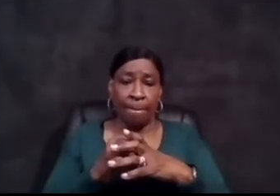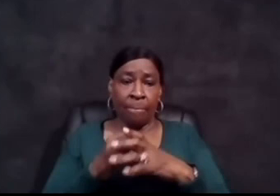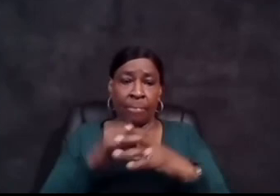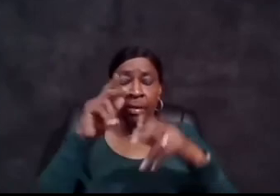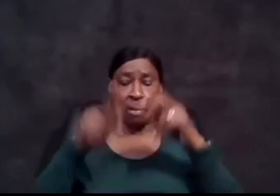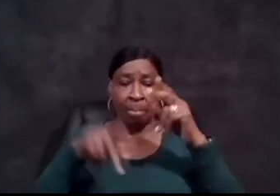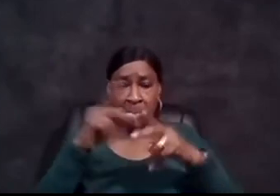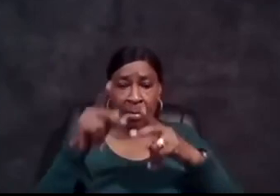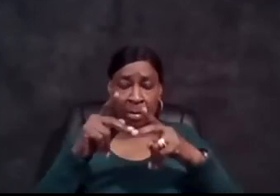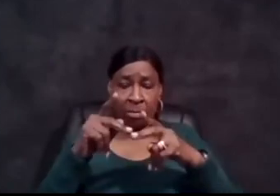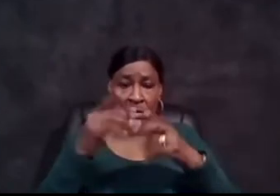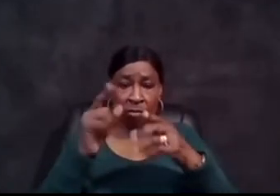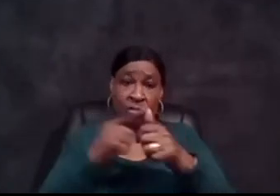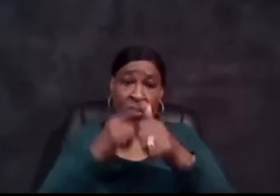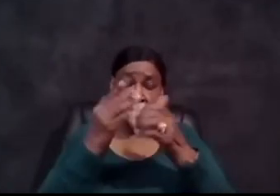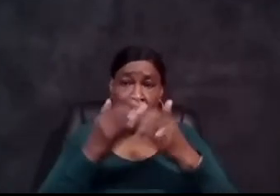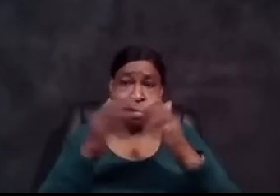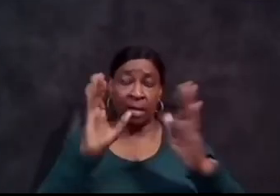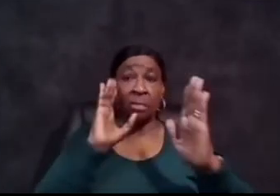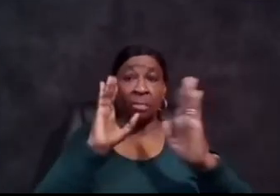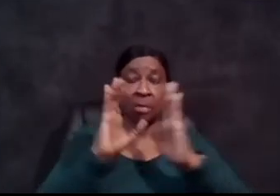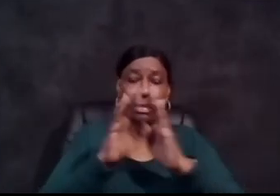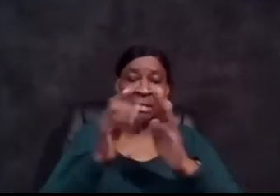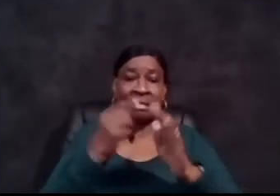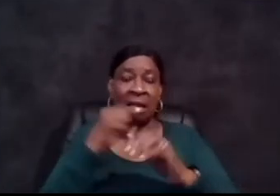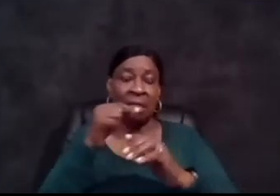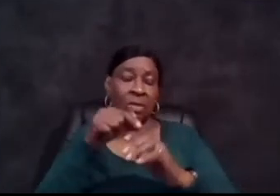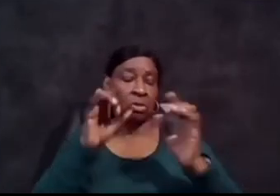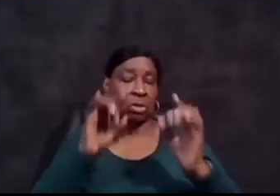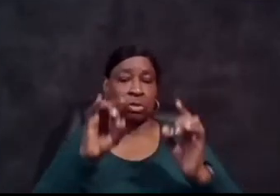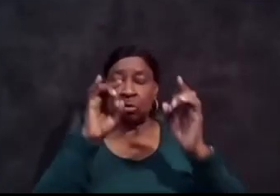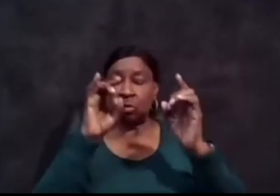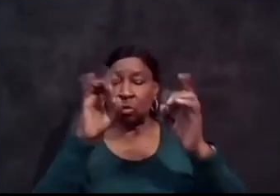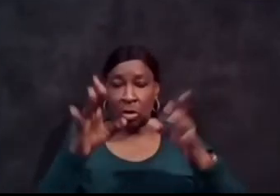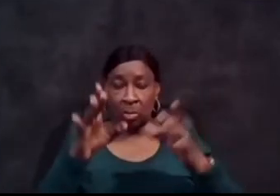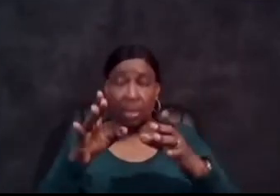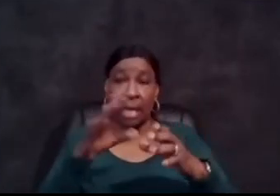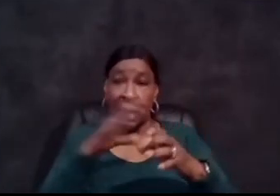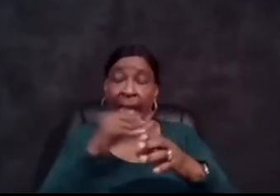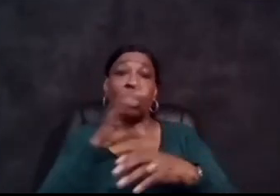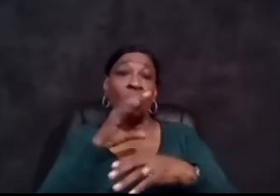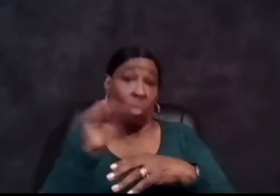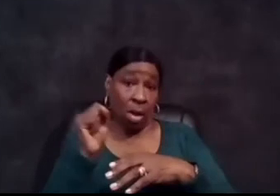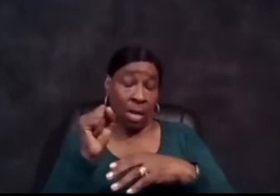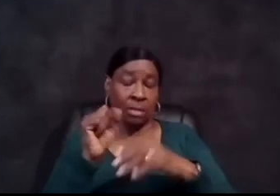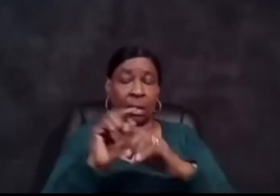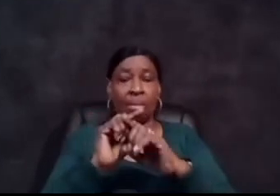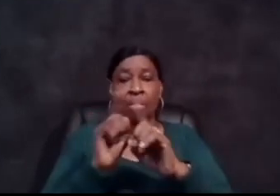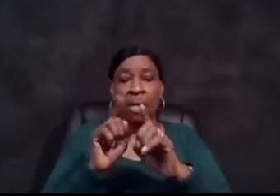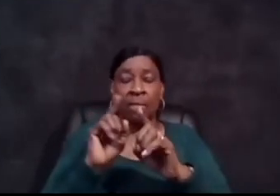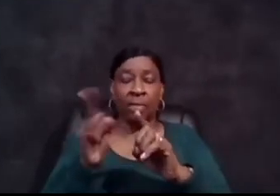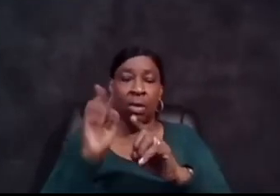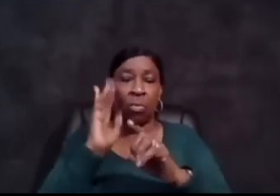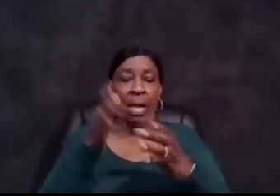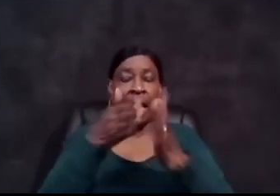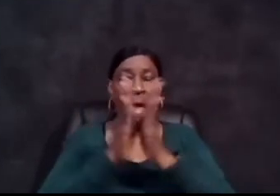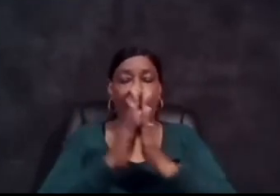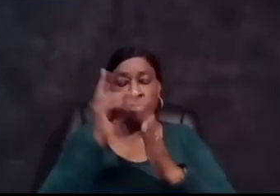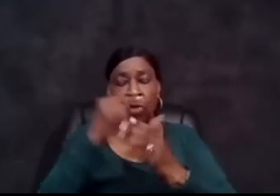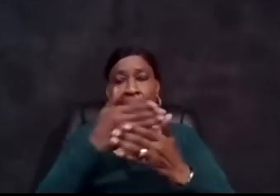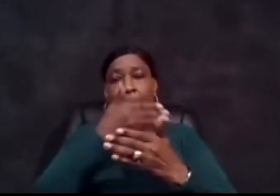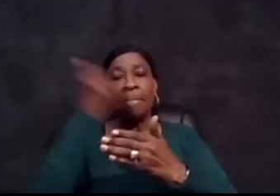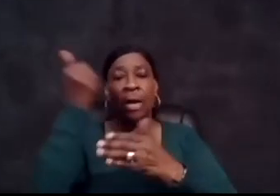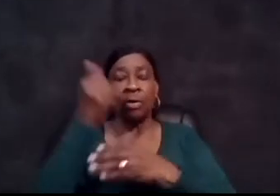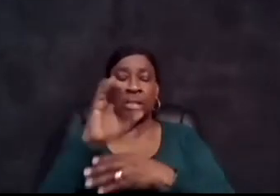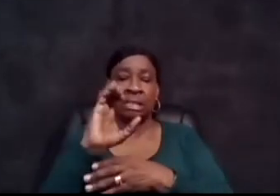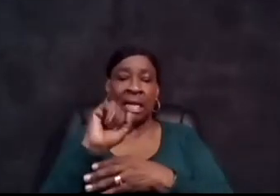first seeing those images would say, this is terrible, which it was, but that they would ask for better cages rather than